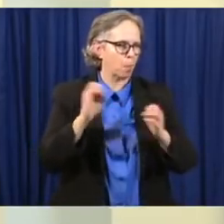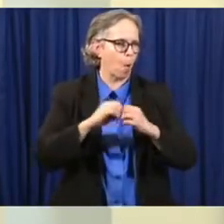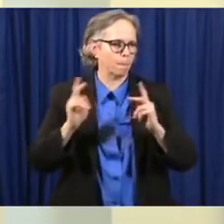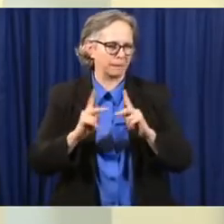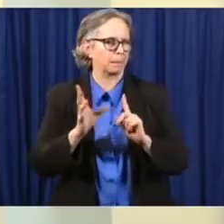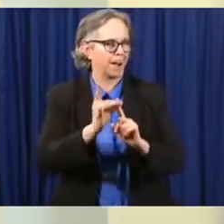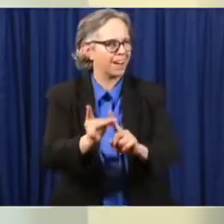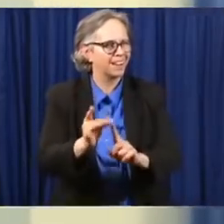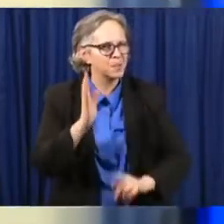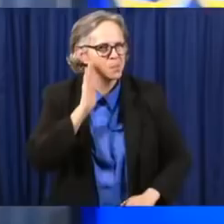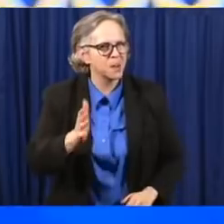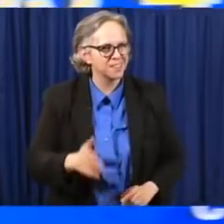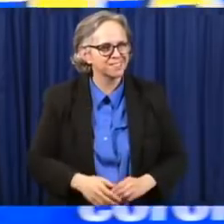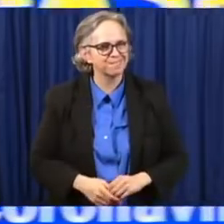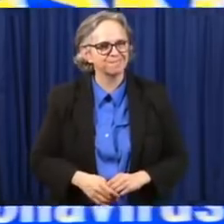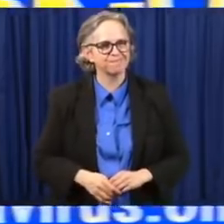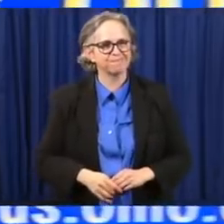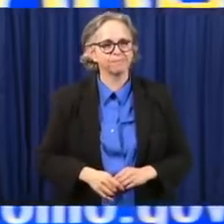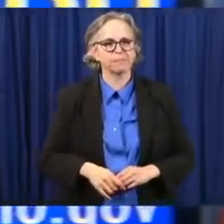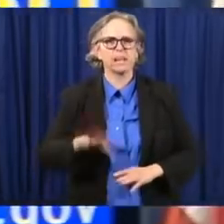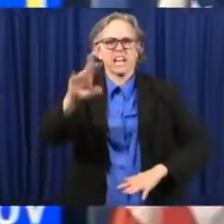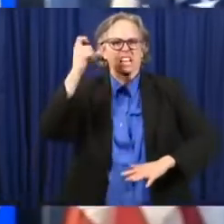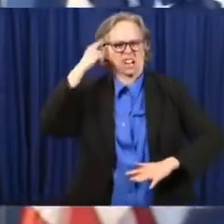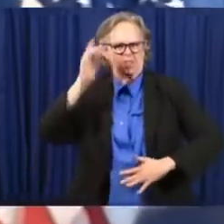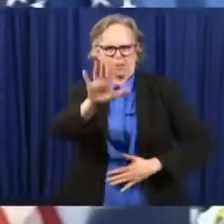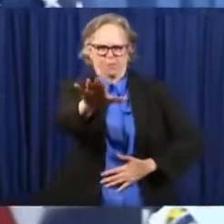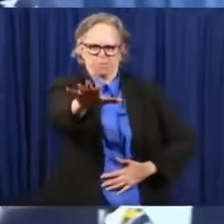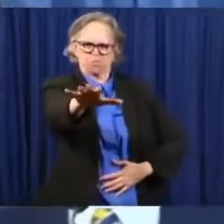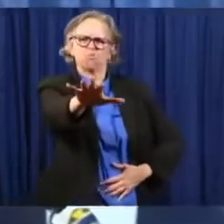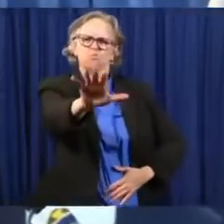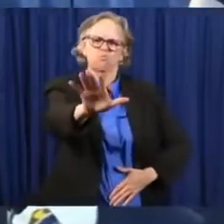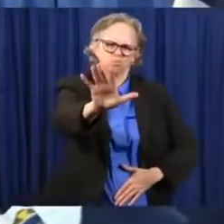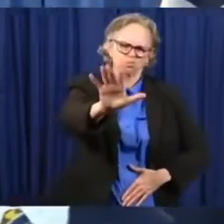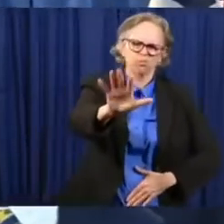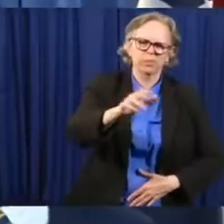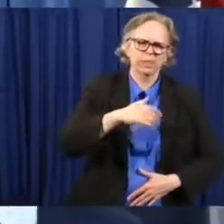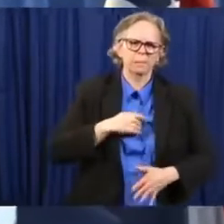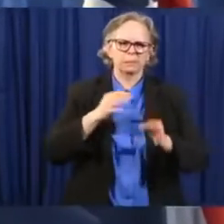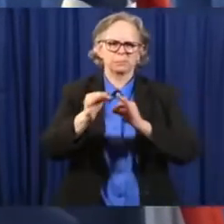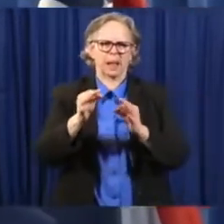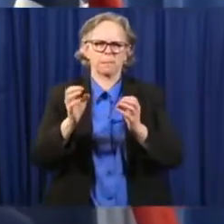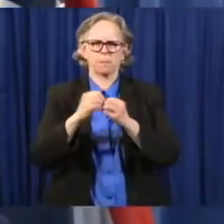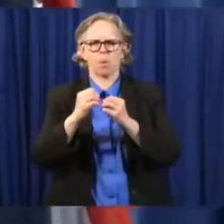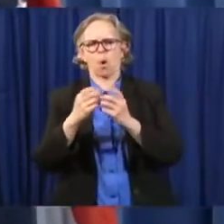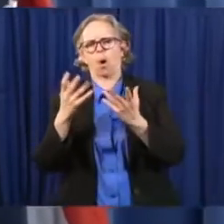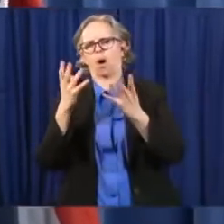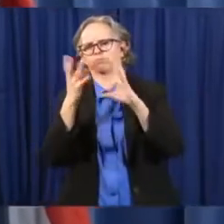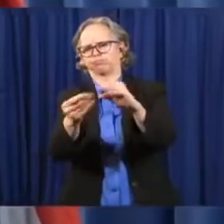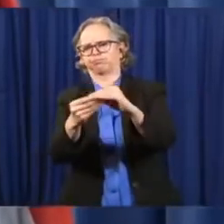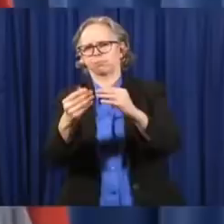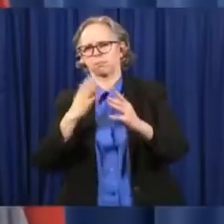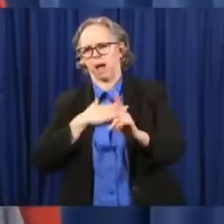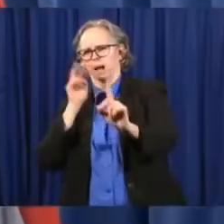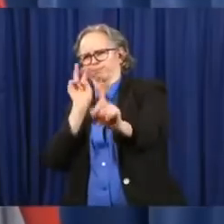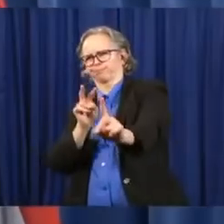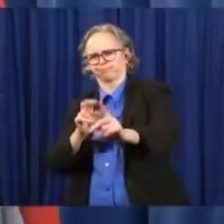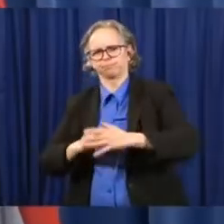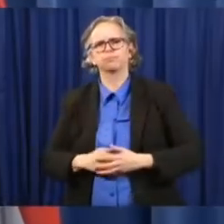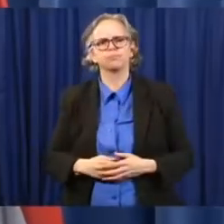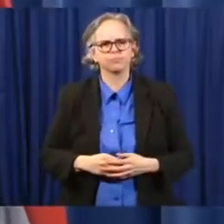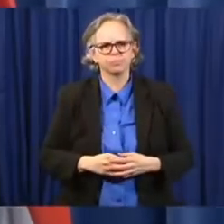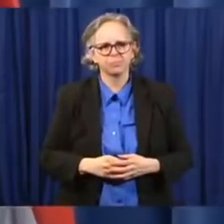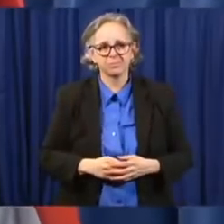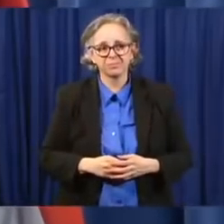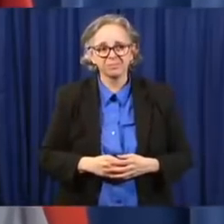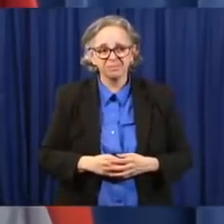sick. And Randy, let me put this in perspective. And I don't think what Dr. Acton said just a